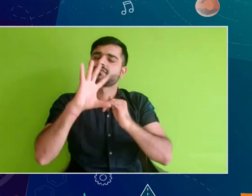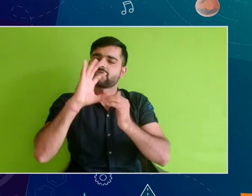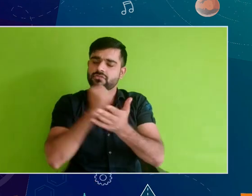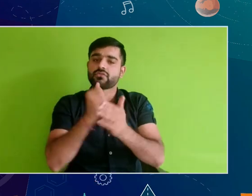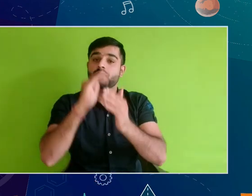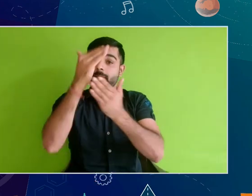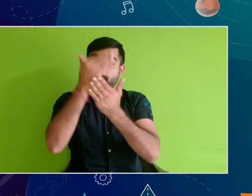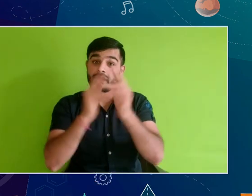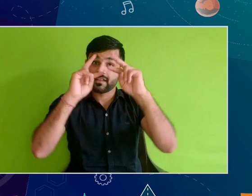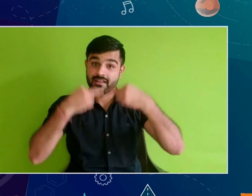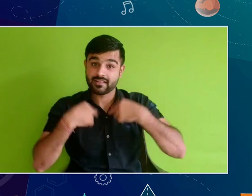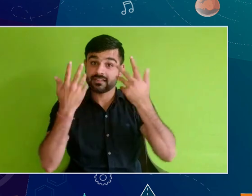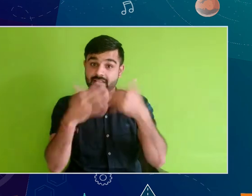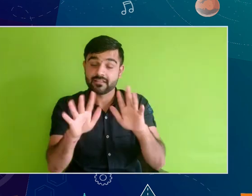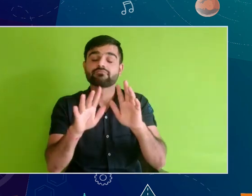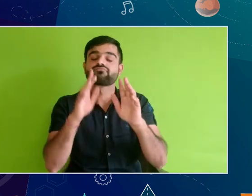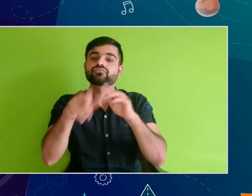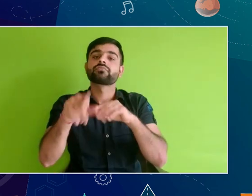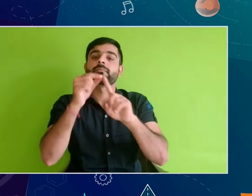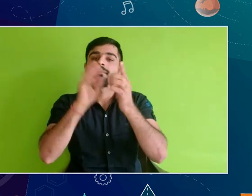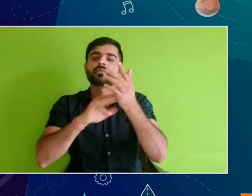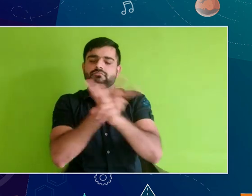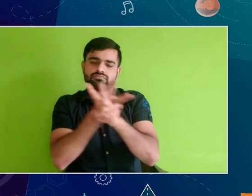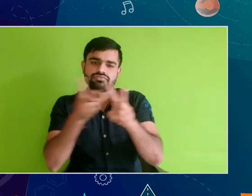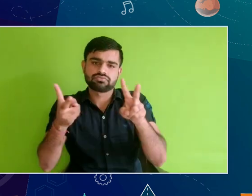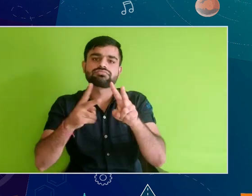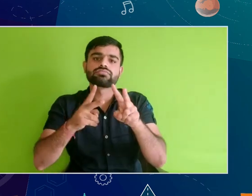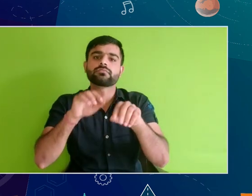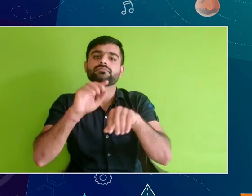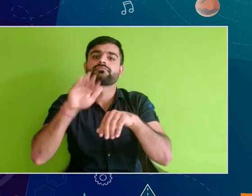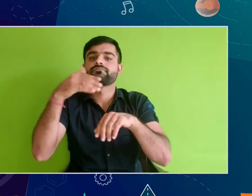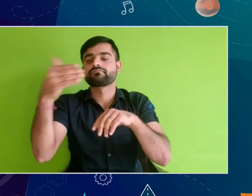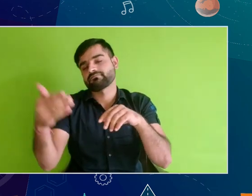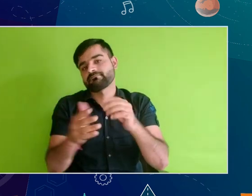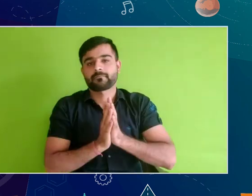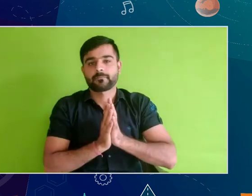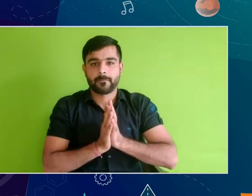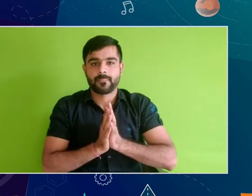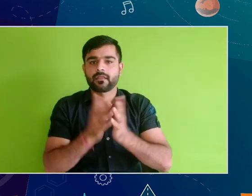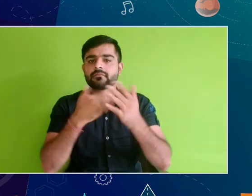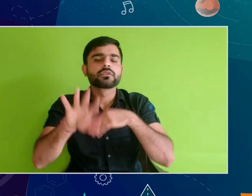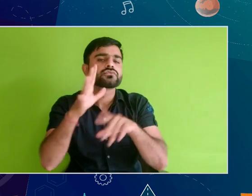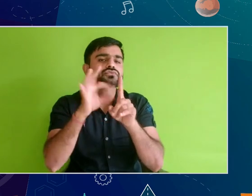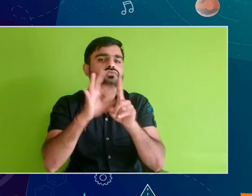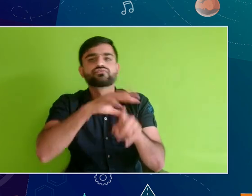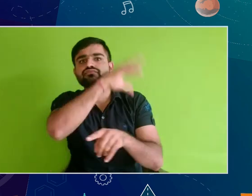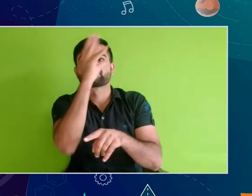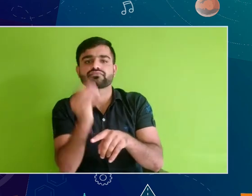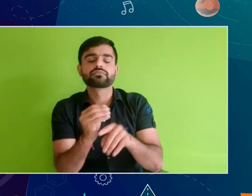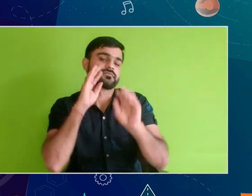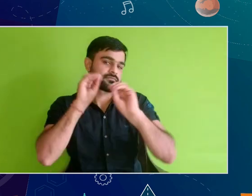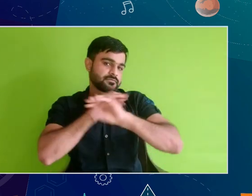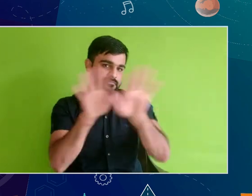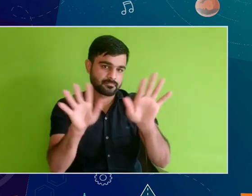will enlighten themselves one and all after around this globe. Right, so what we are going to do today, before I let you know this, let's take a